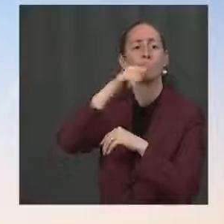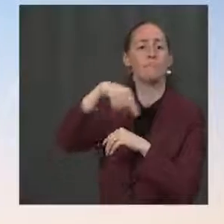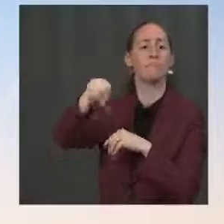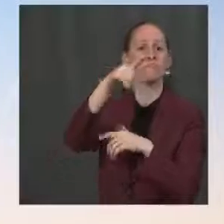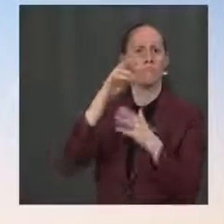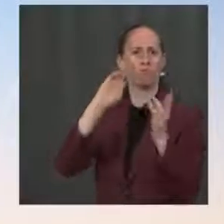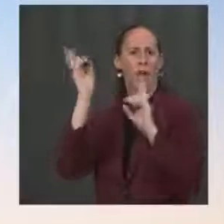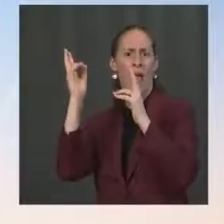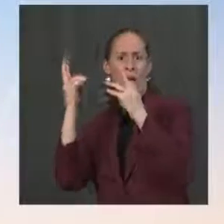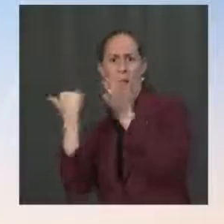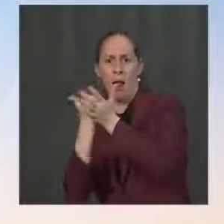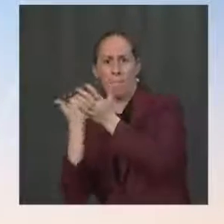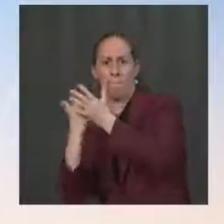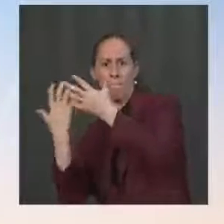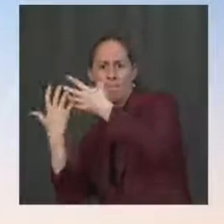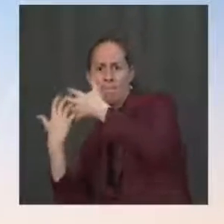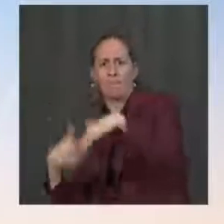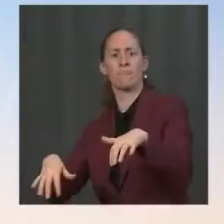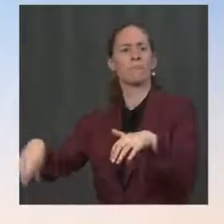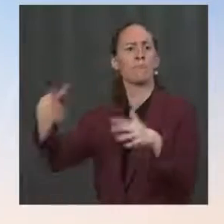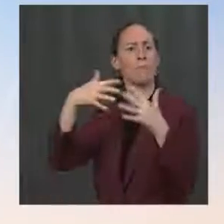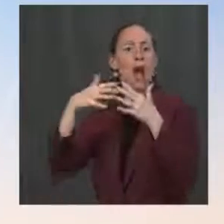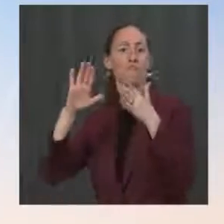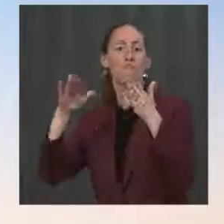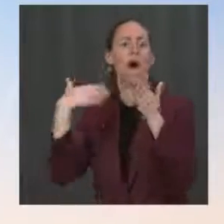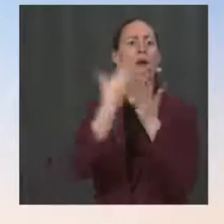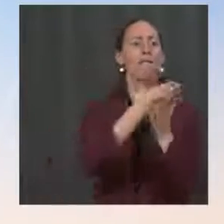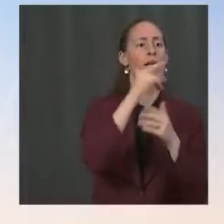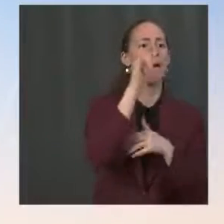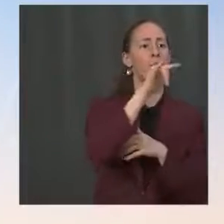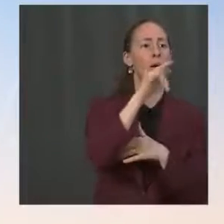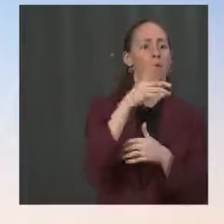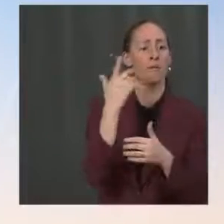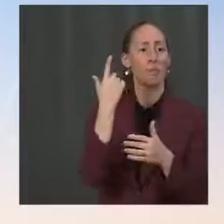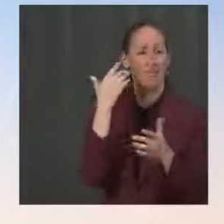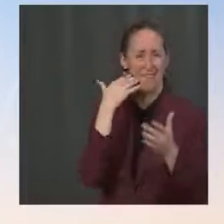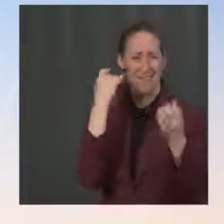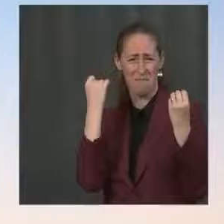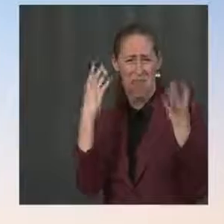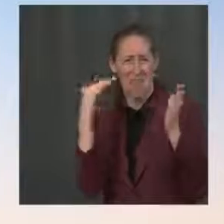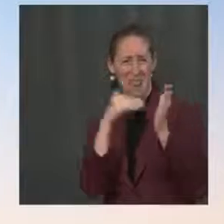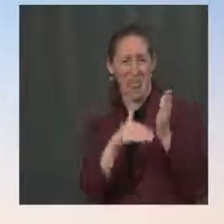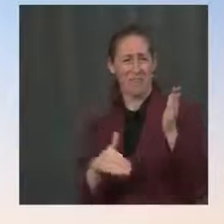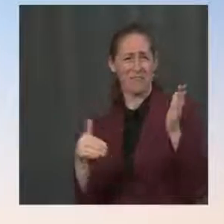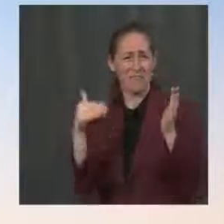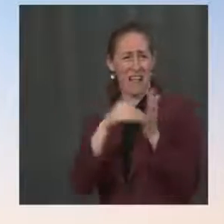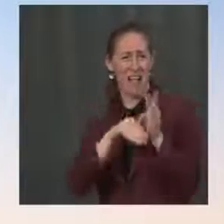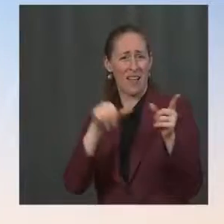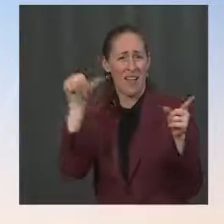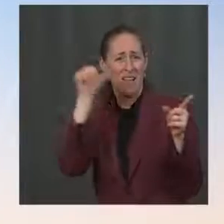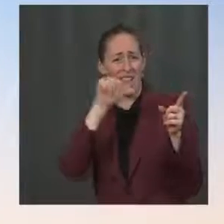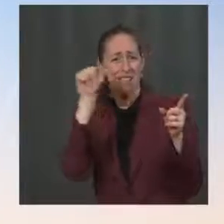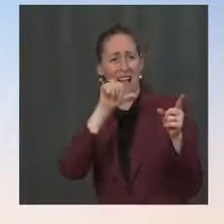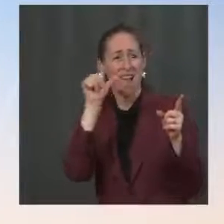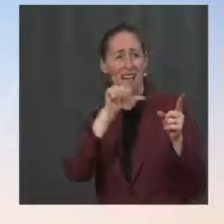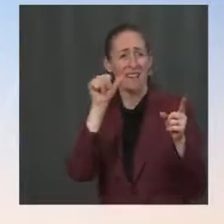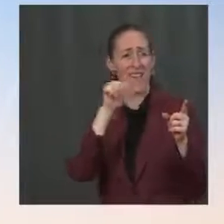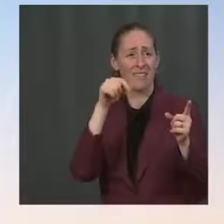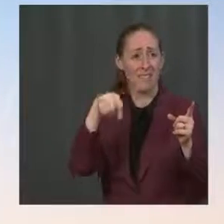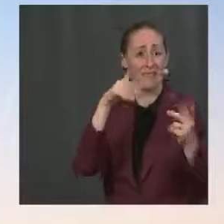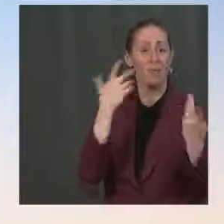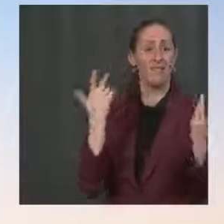What will you do for the thousands or tens of thousands of Afghans with and without visa papers who were finding